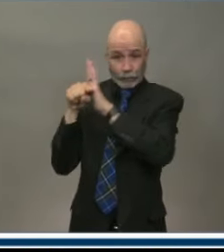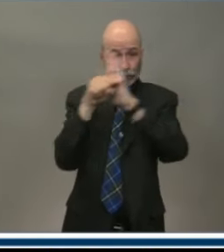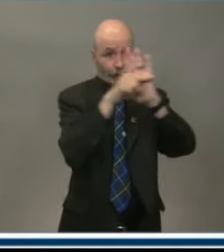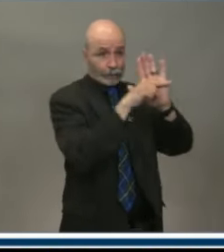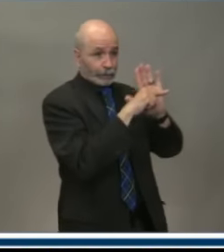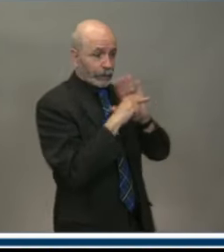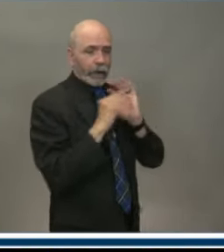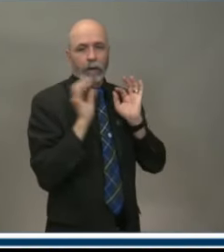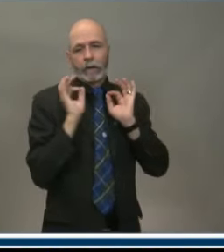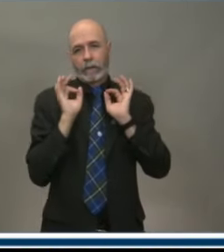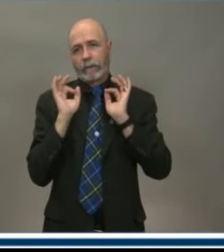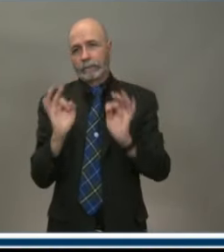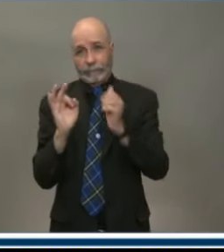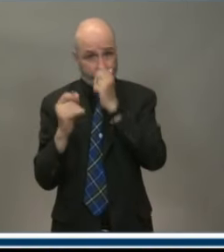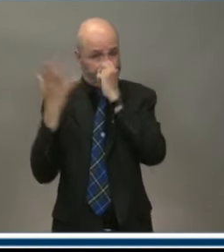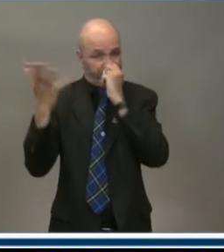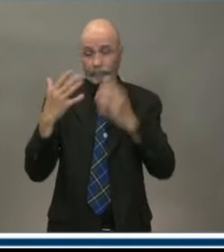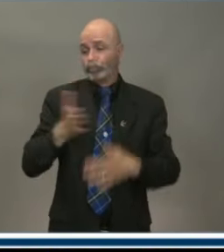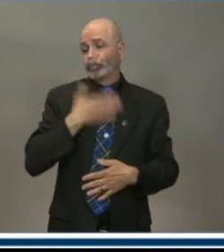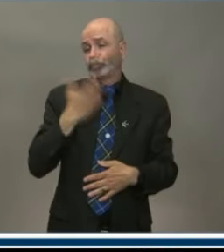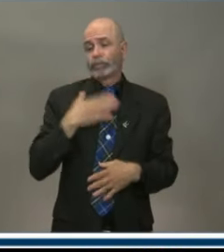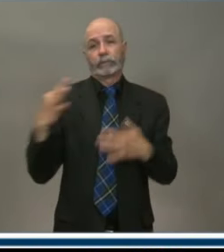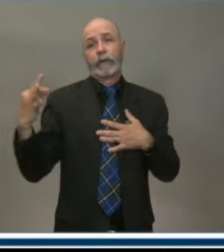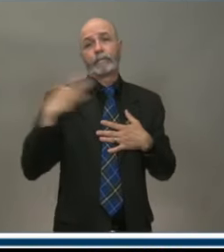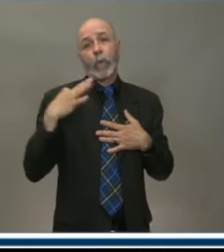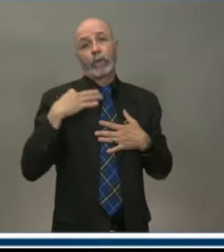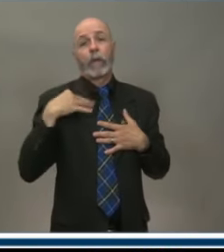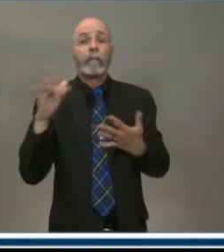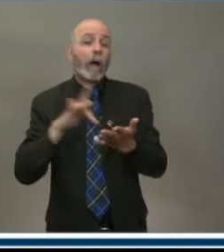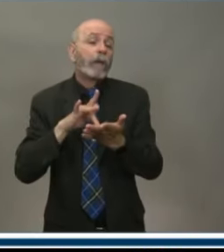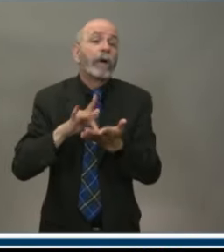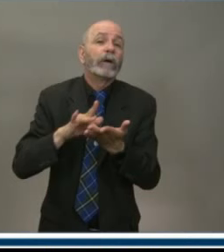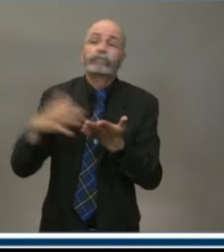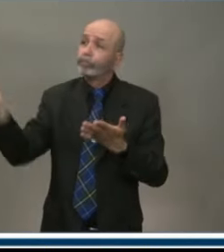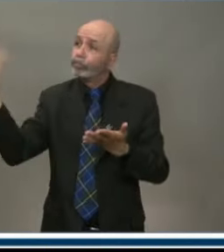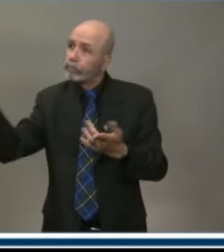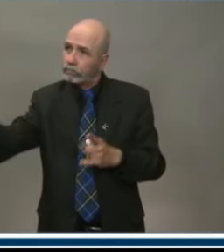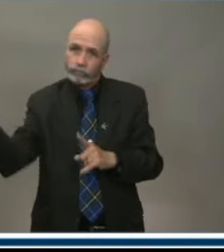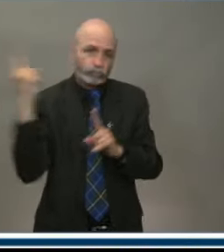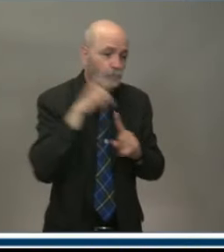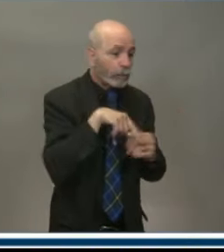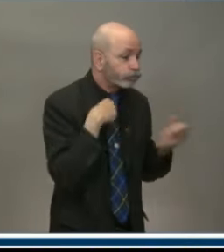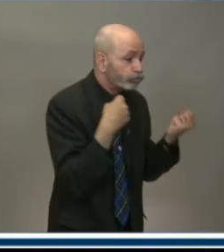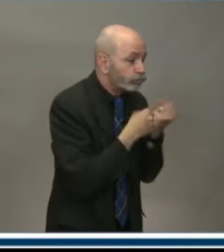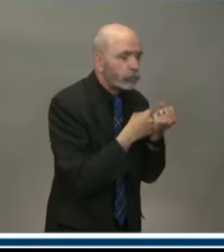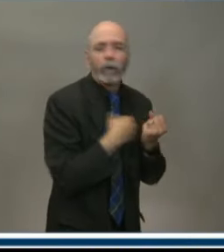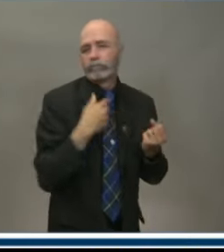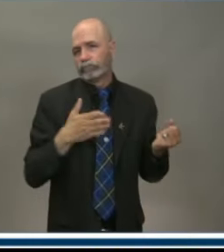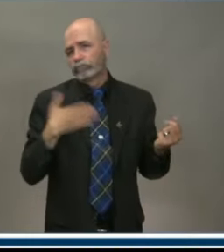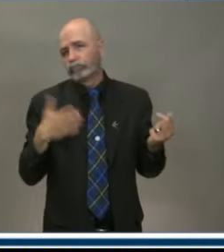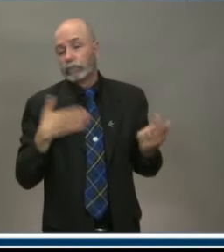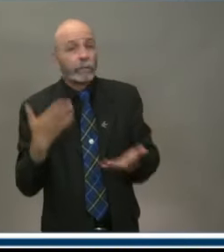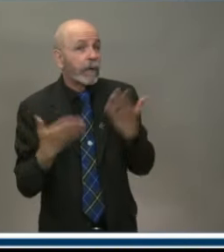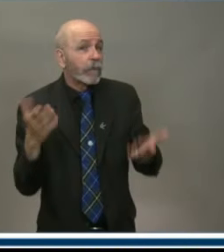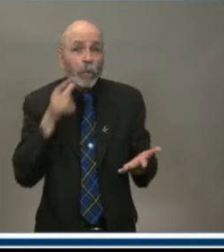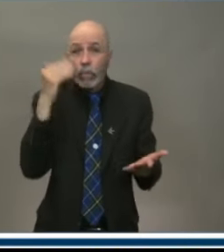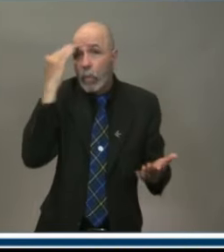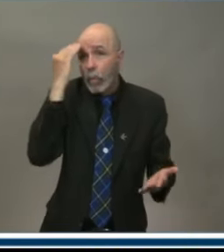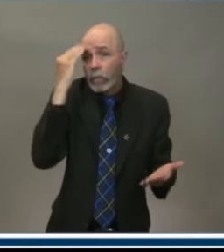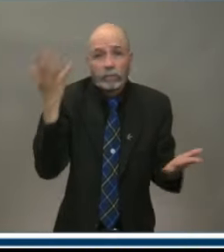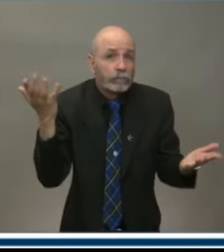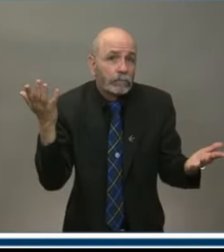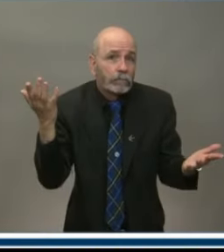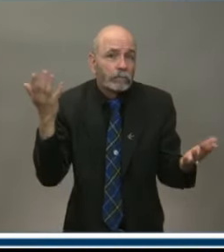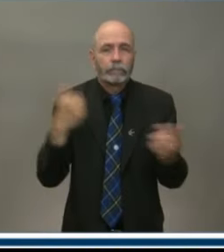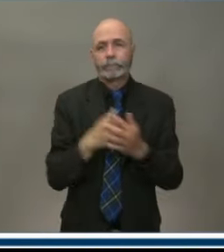medical students and some other people outside of public health who are supporting us with that. And we also have some opportunity. We know